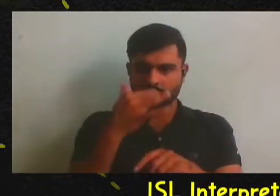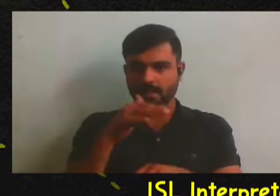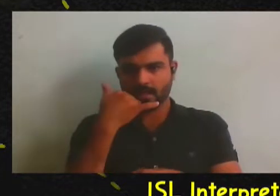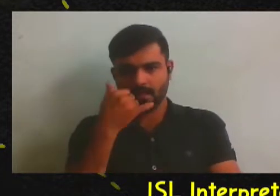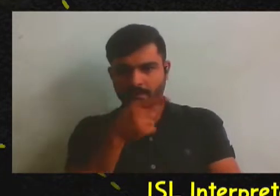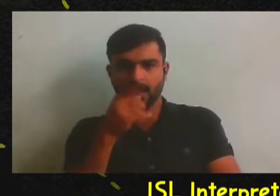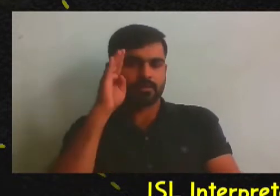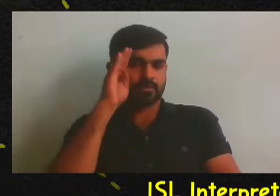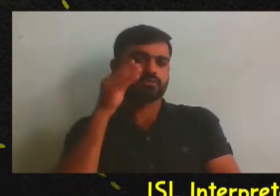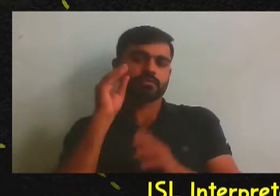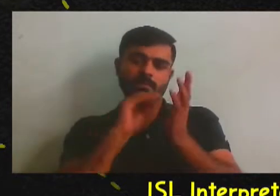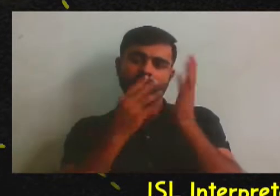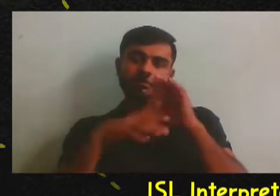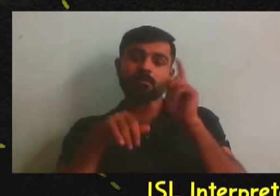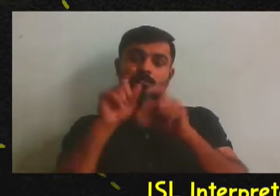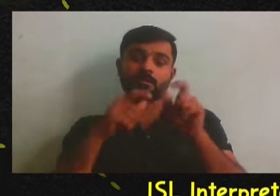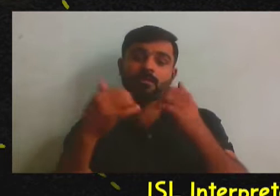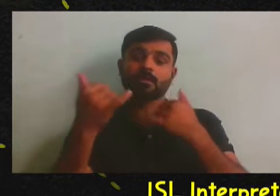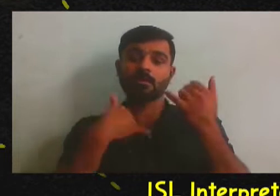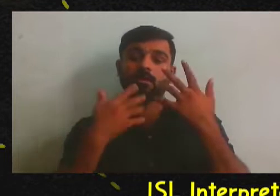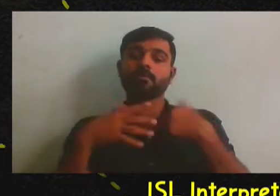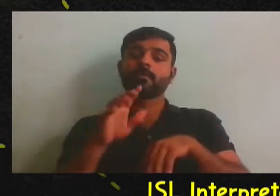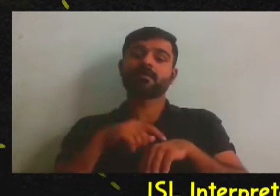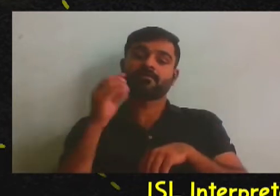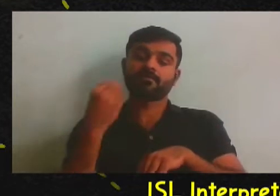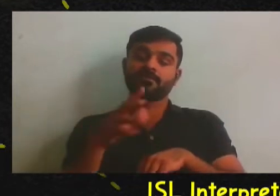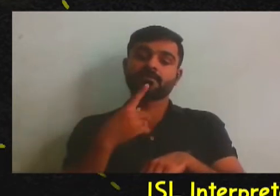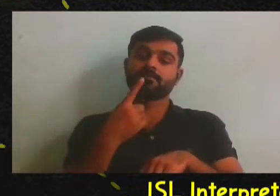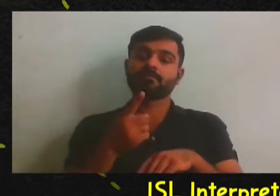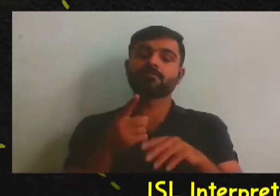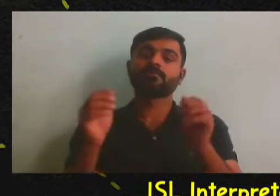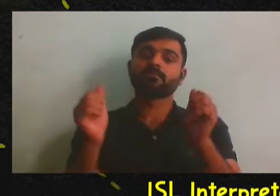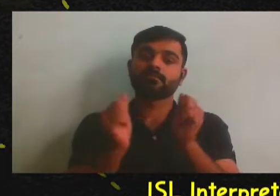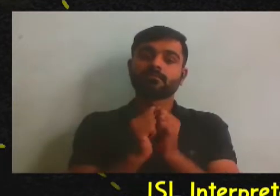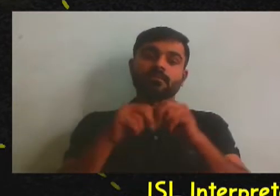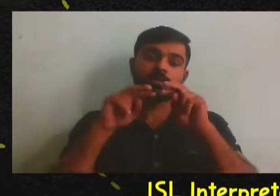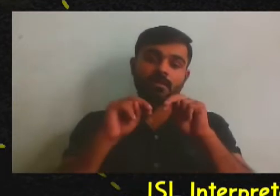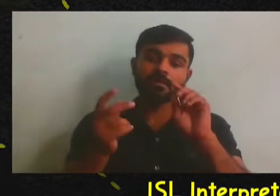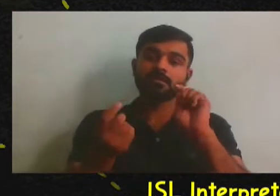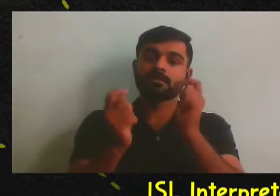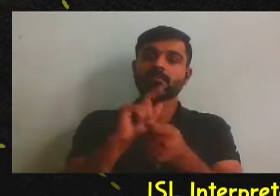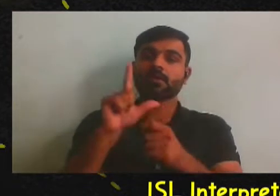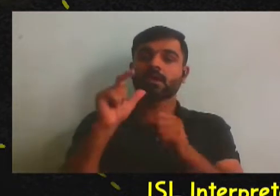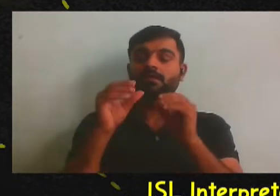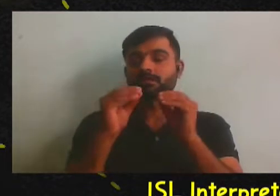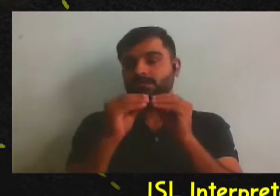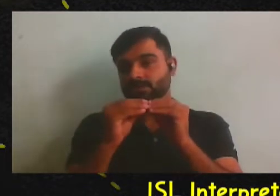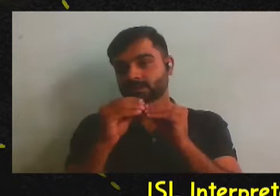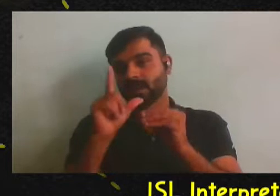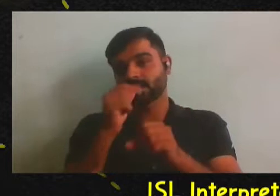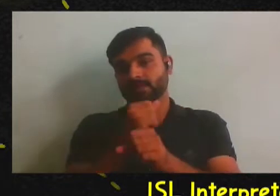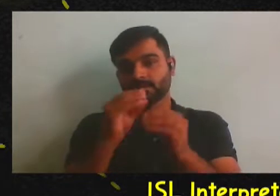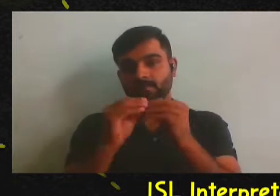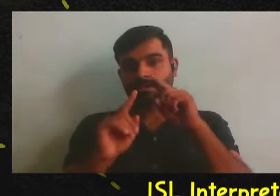that newspaper. So people were calling in based on that and saying, I need support. Where is the LGBT community? So